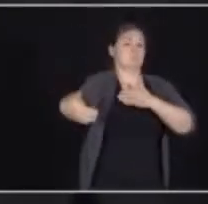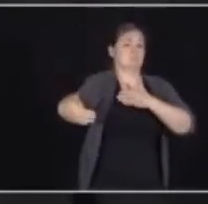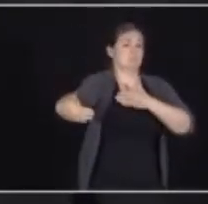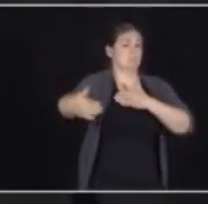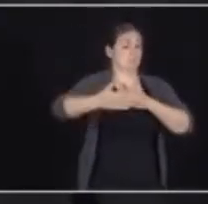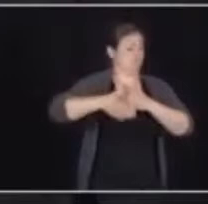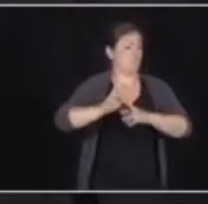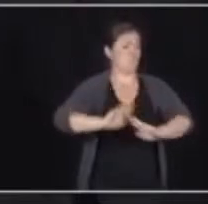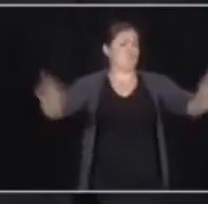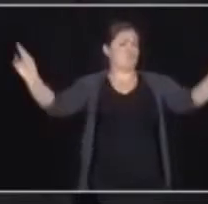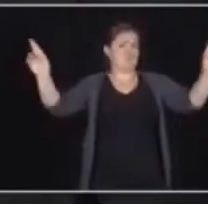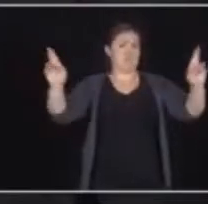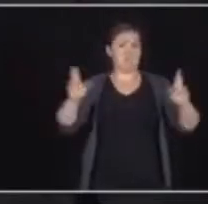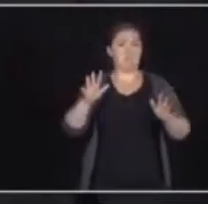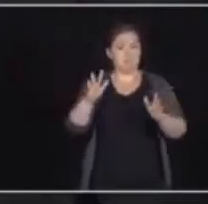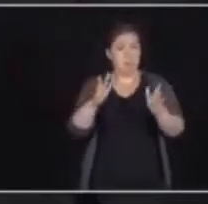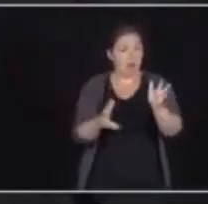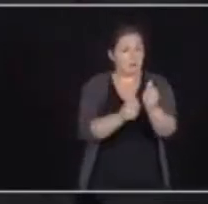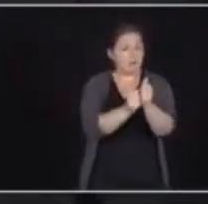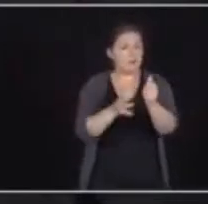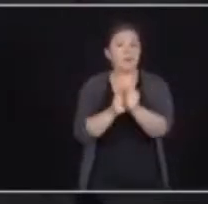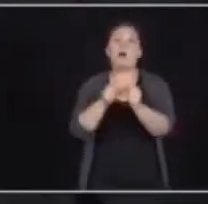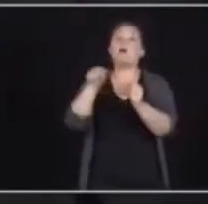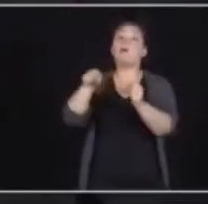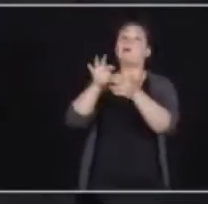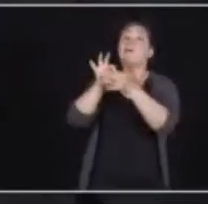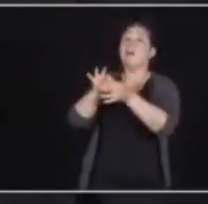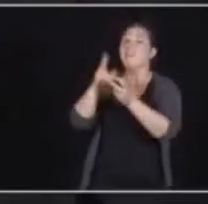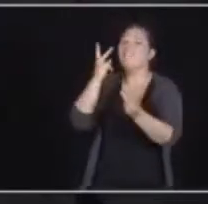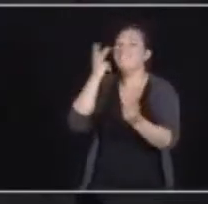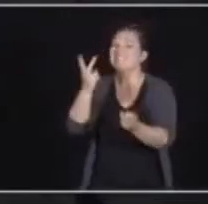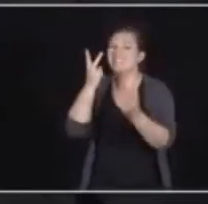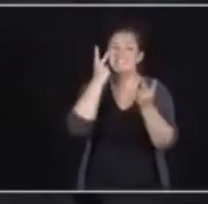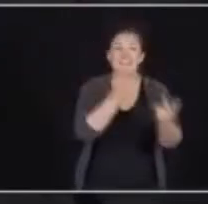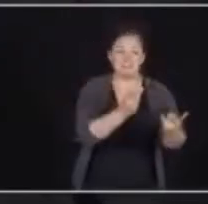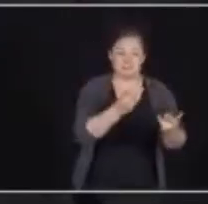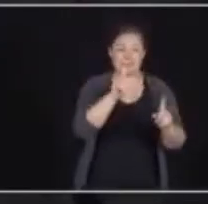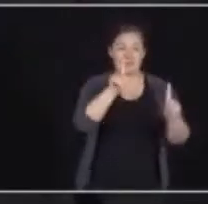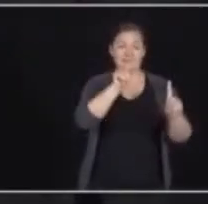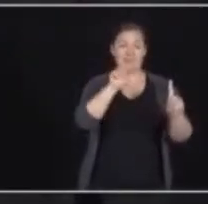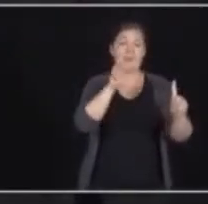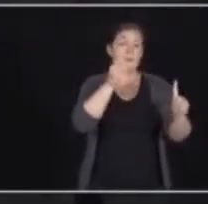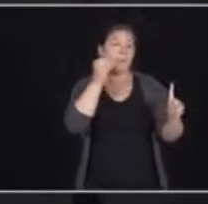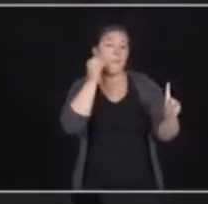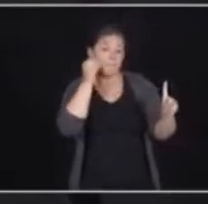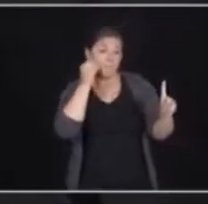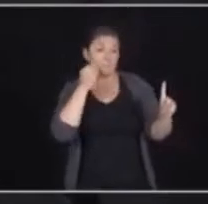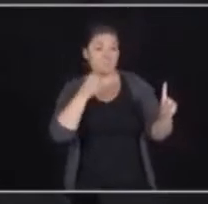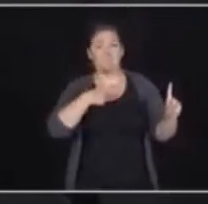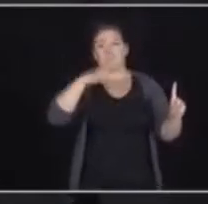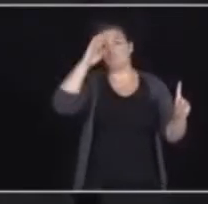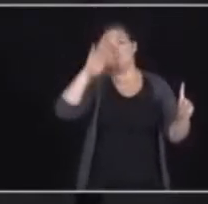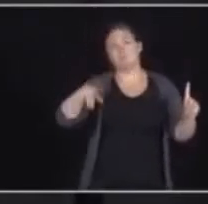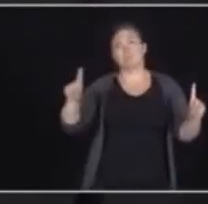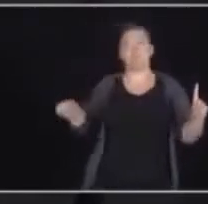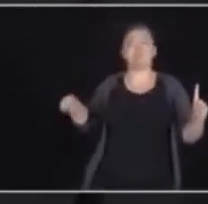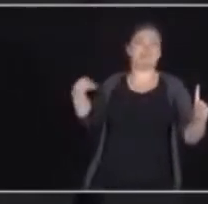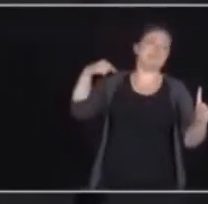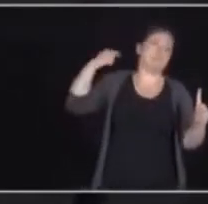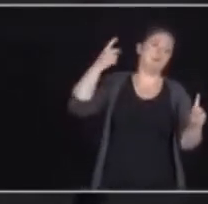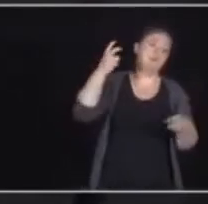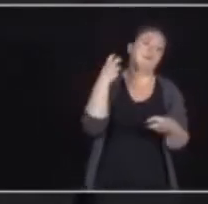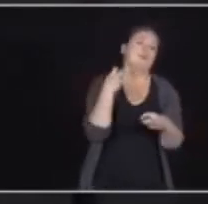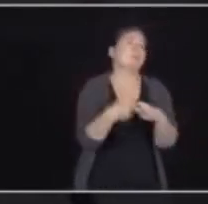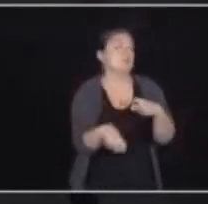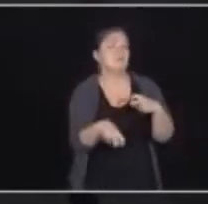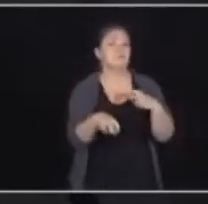provide an update about visiting your loved ones in long-term care. I know that this has been incredibly difficult for